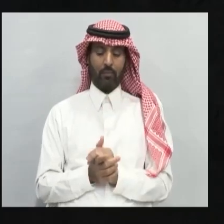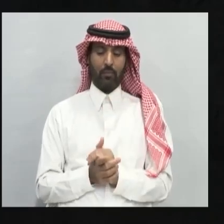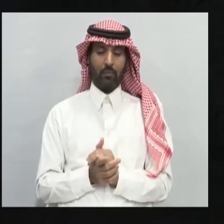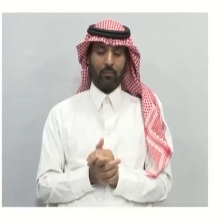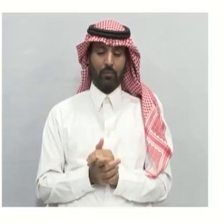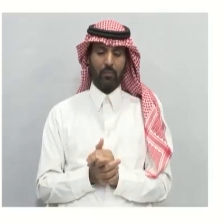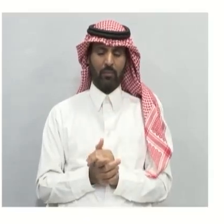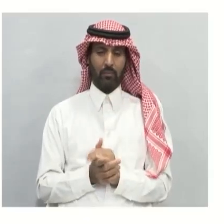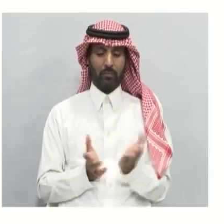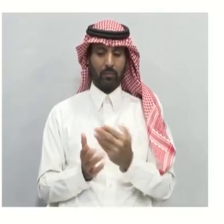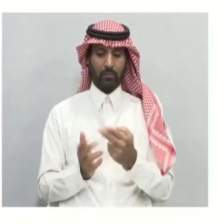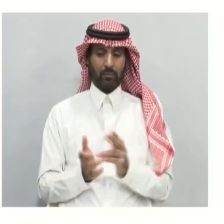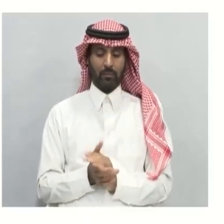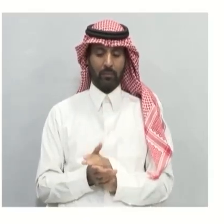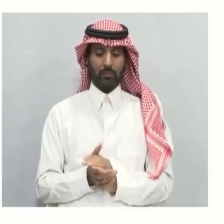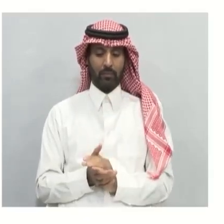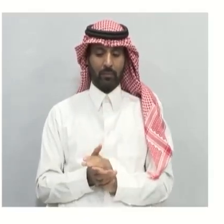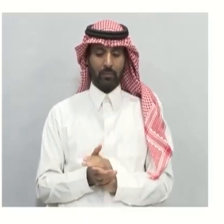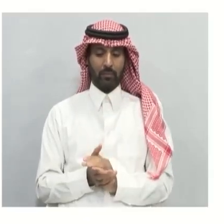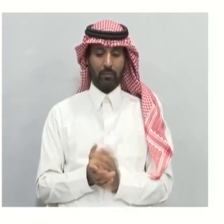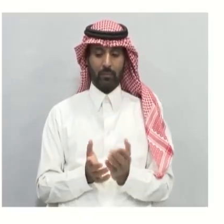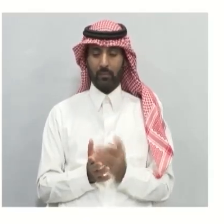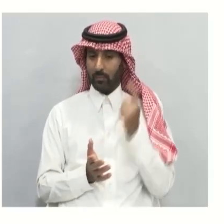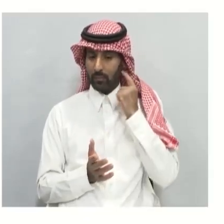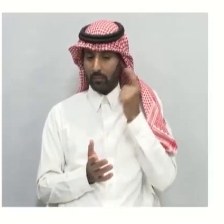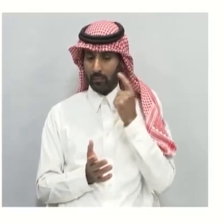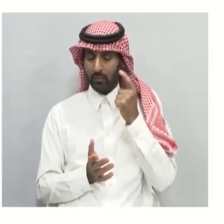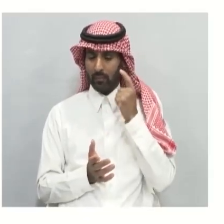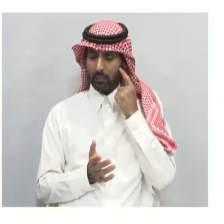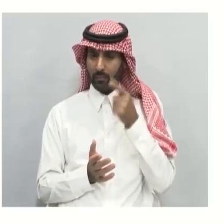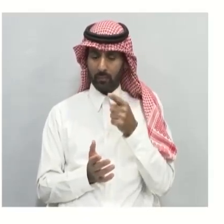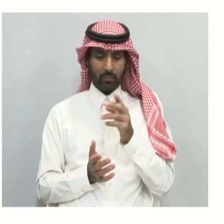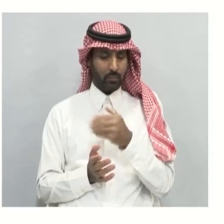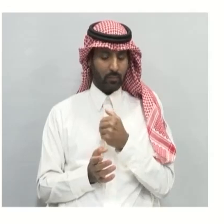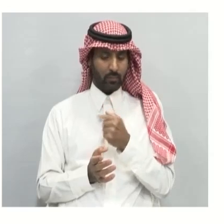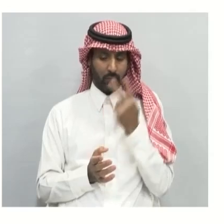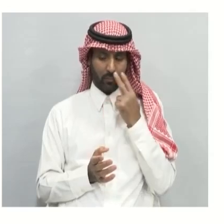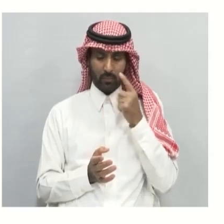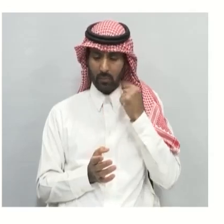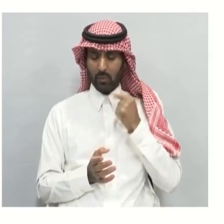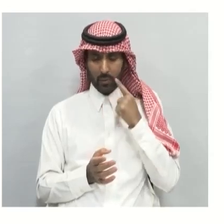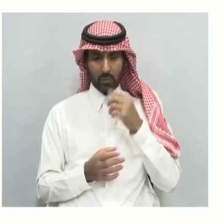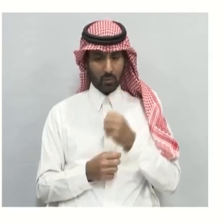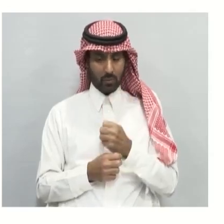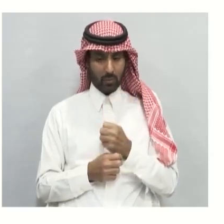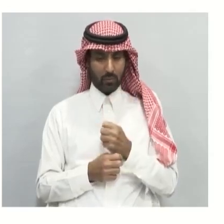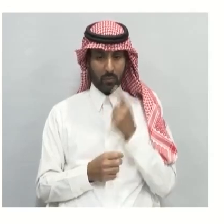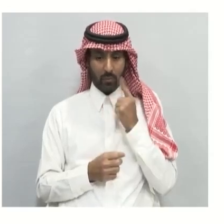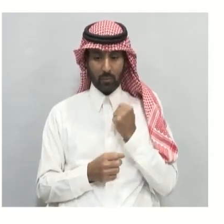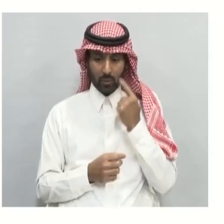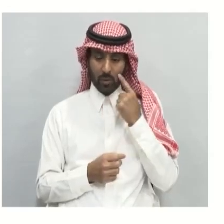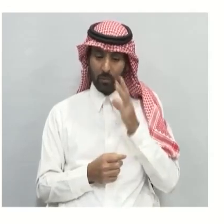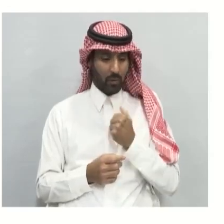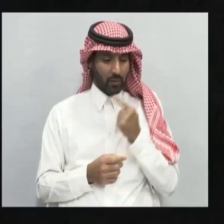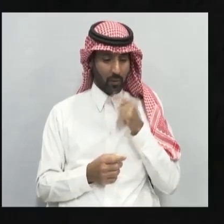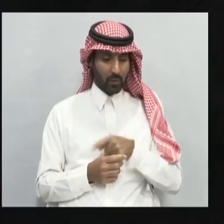questions. Let's get started with this. Let's think about things that you can't live without. Things that you are